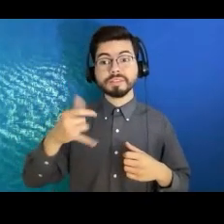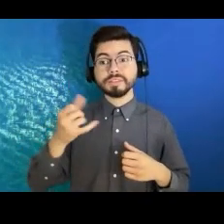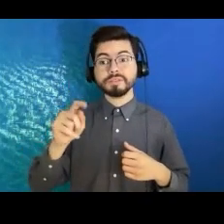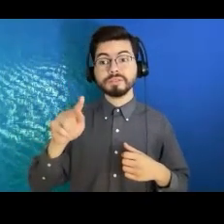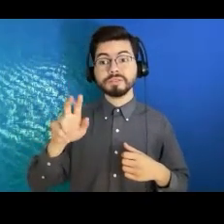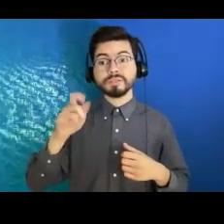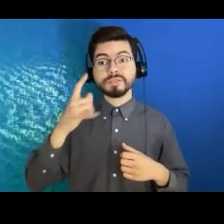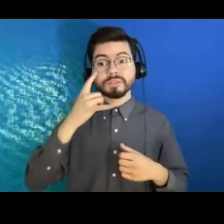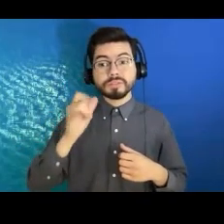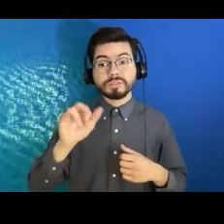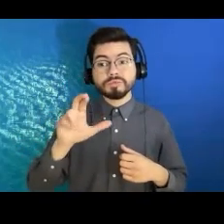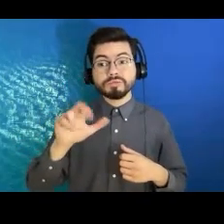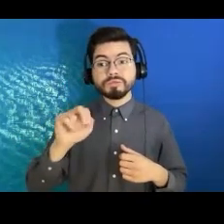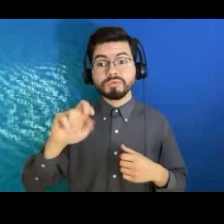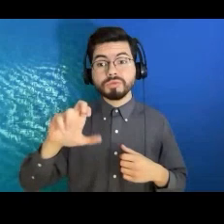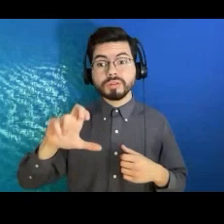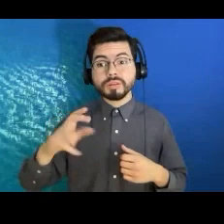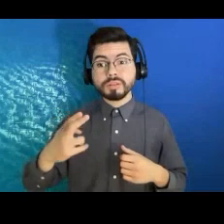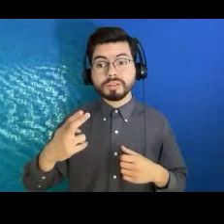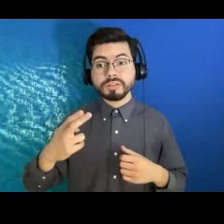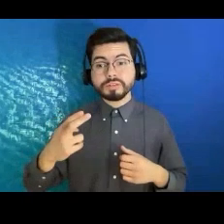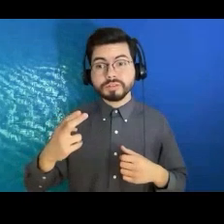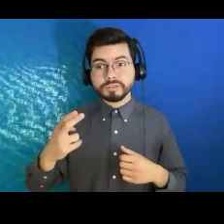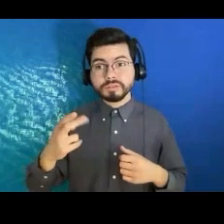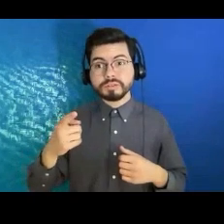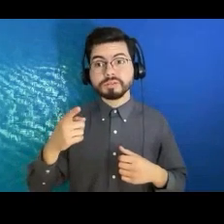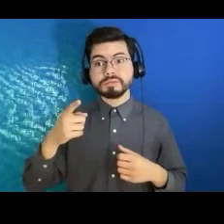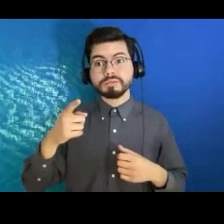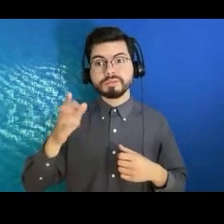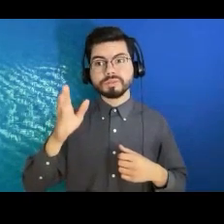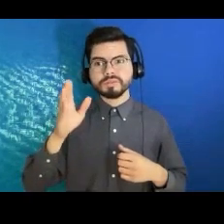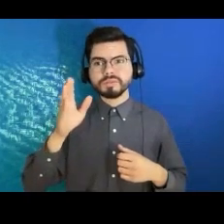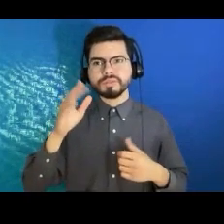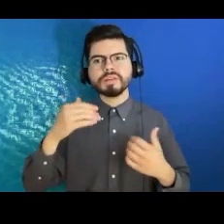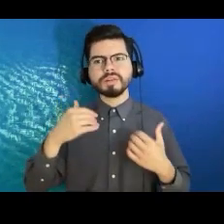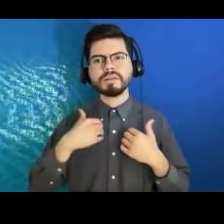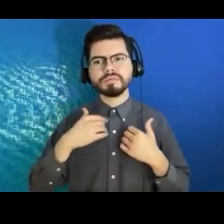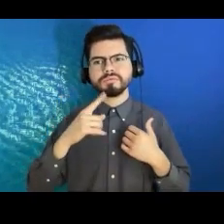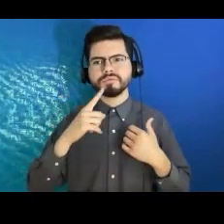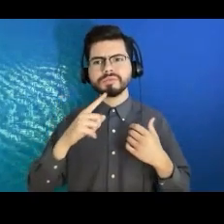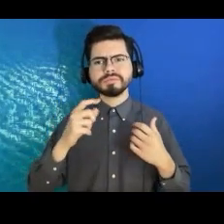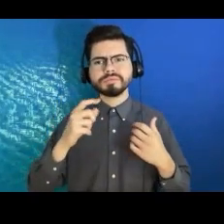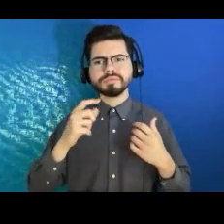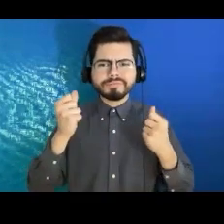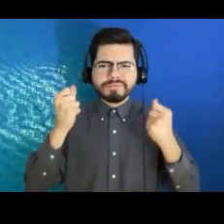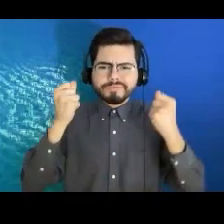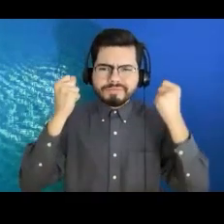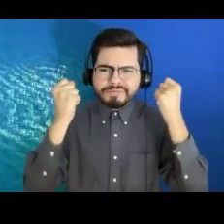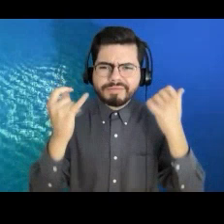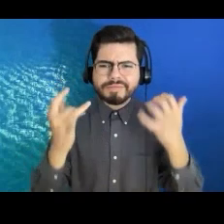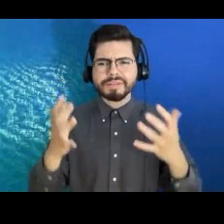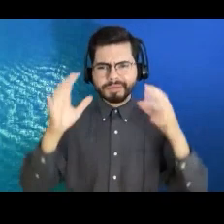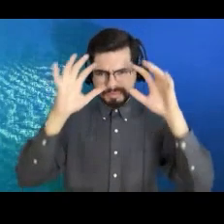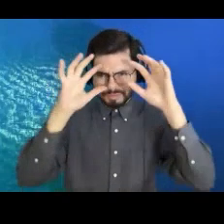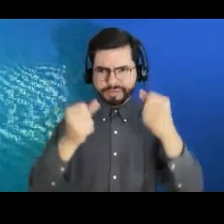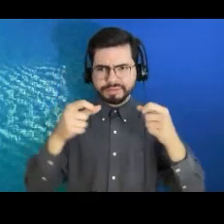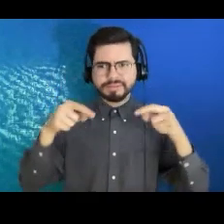and the amount of forage that are produced, you come up with some really huge number of bison that this park could